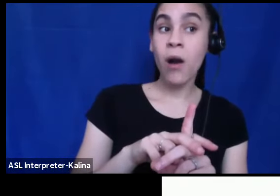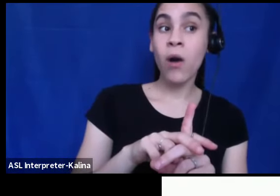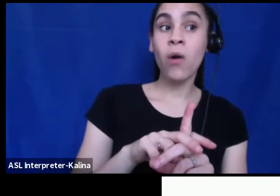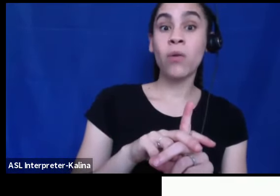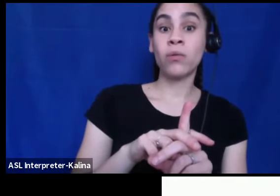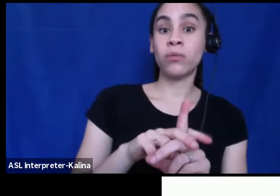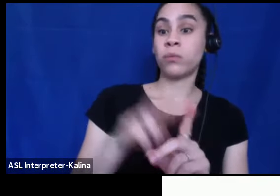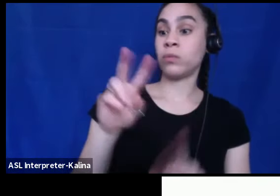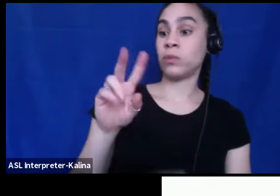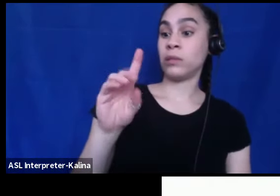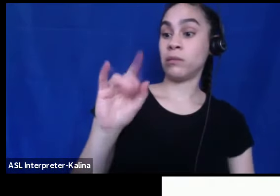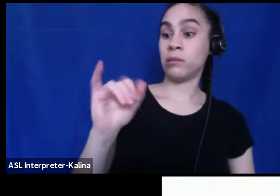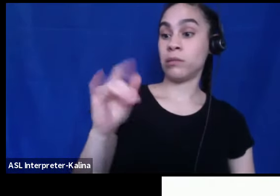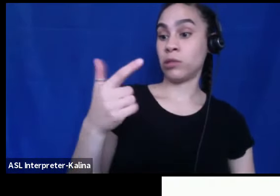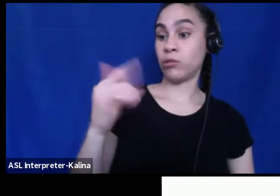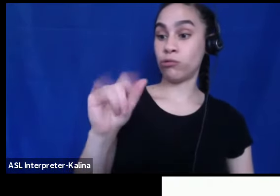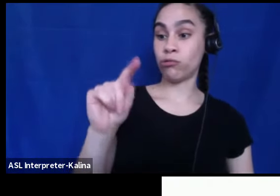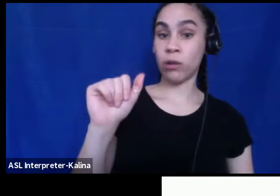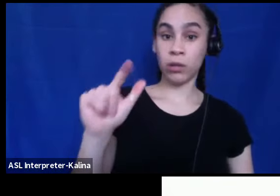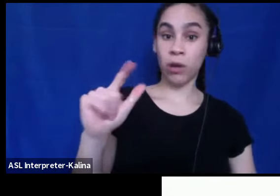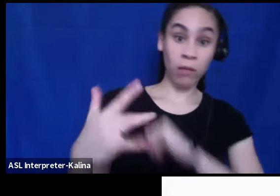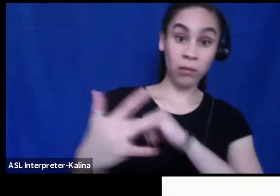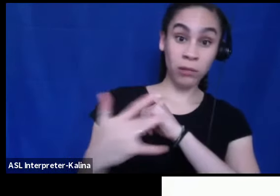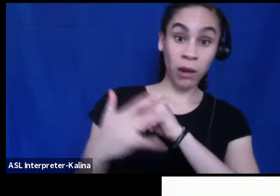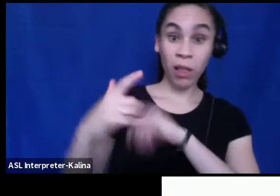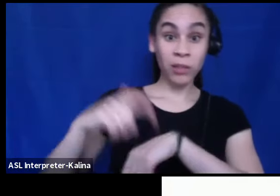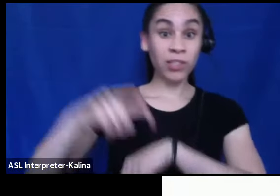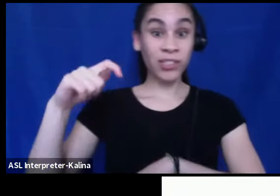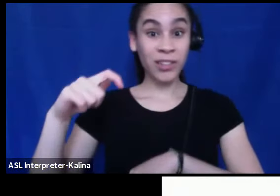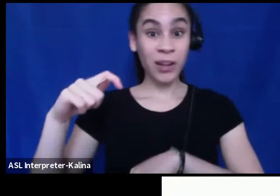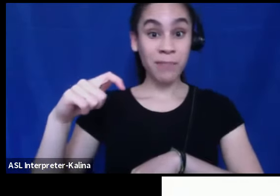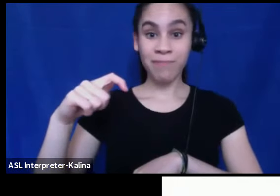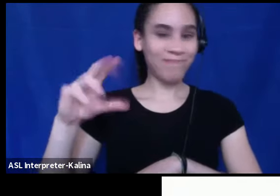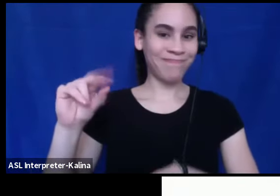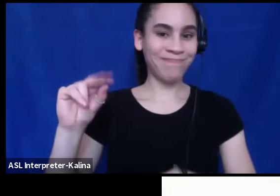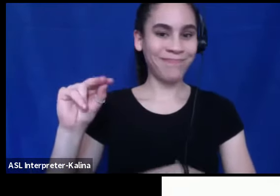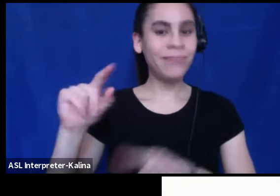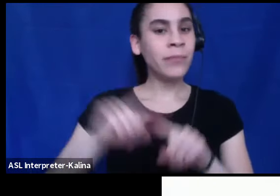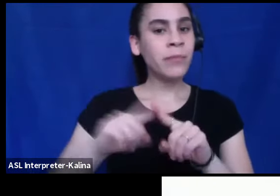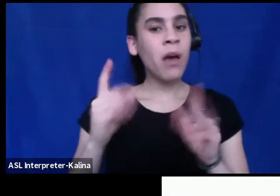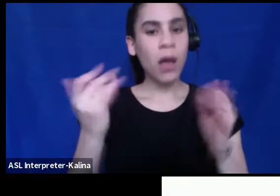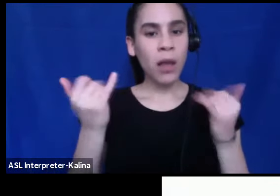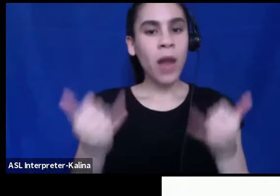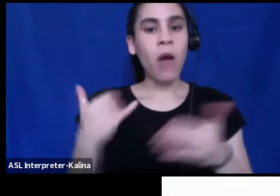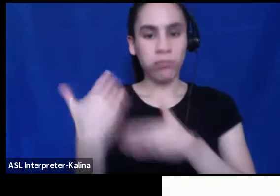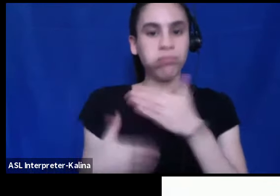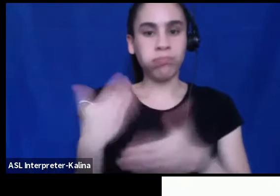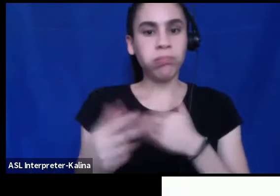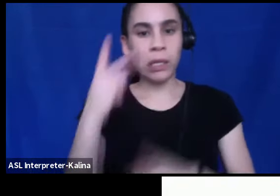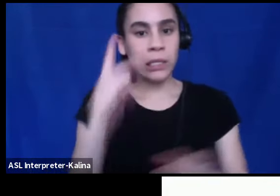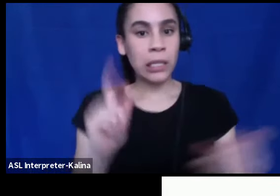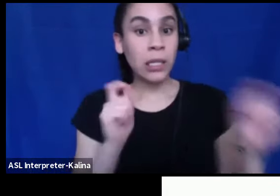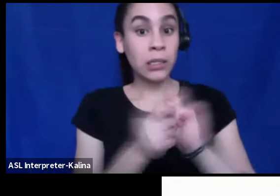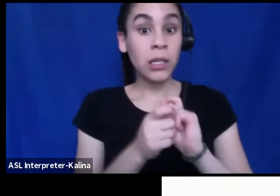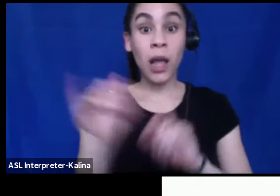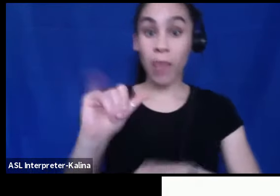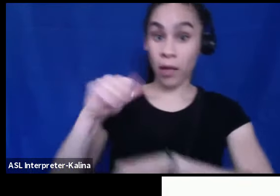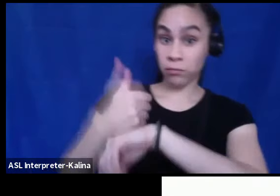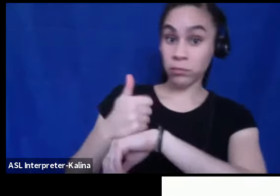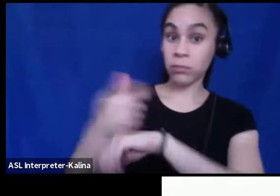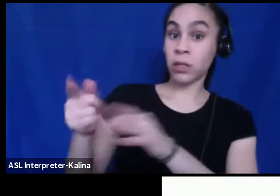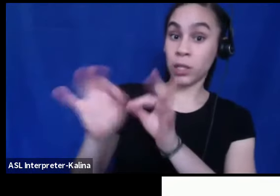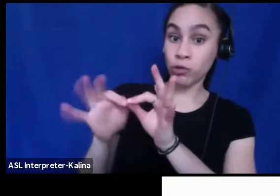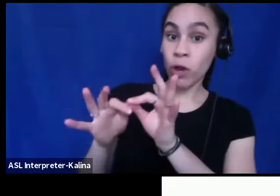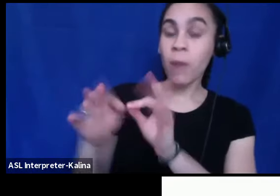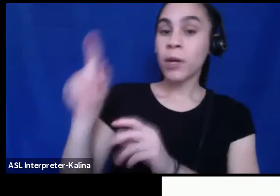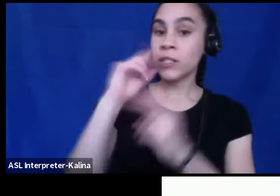digital times, but the movement is absolutely happening, where we're trying to see ways that, like, having interpreters and these types of,